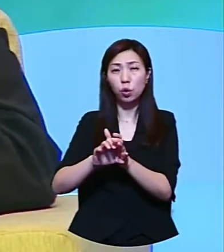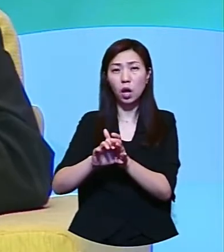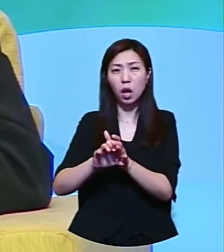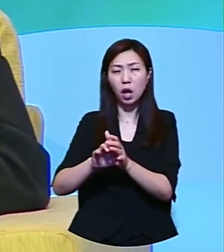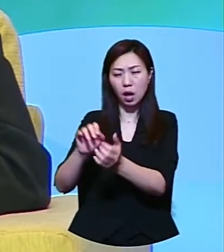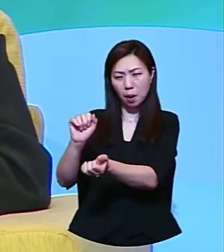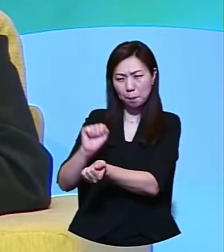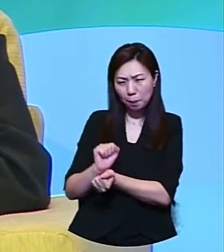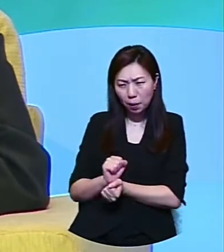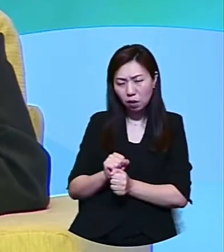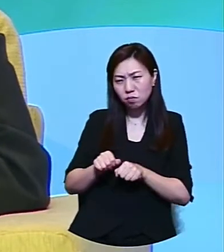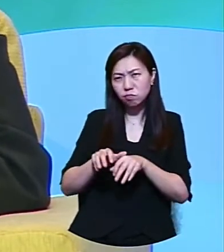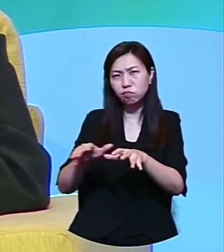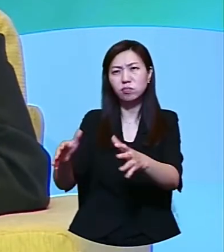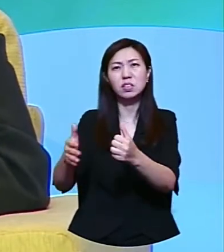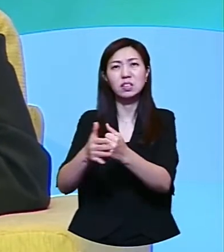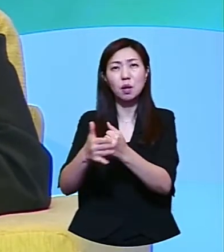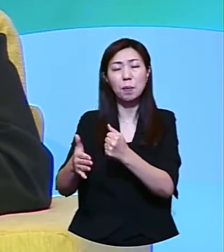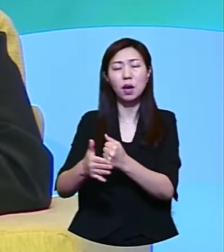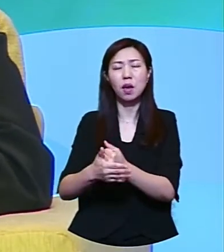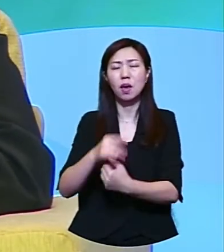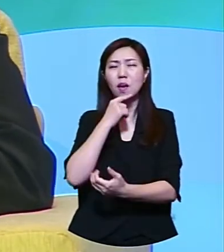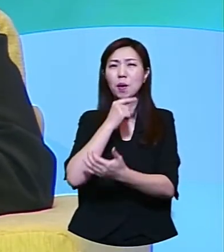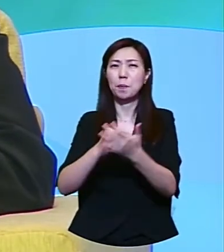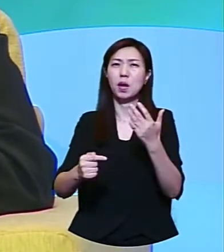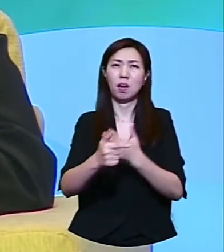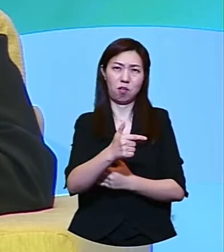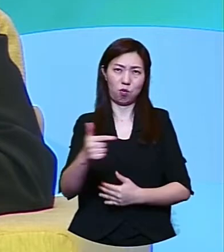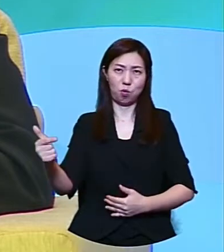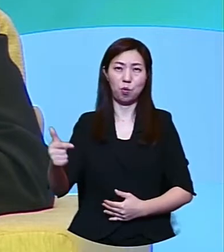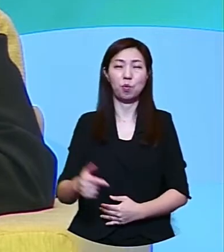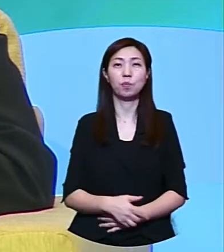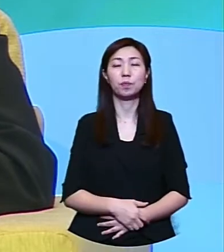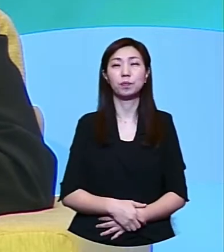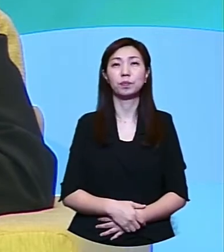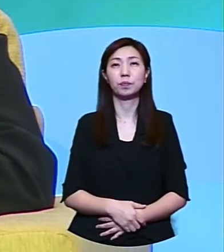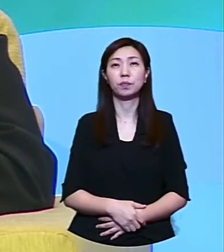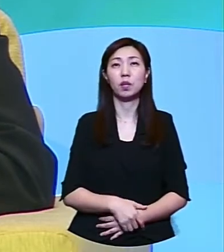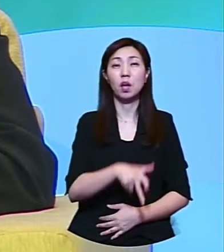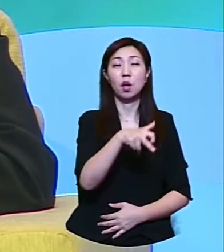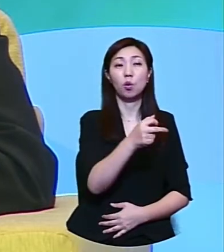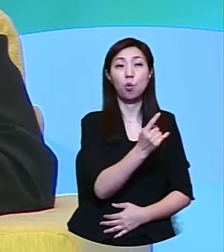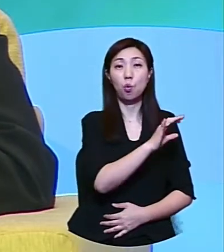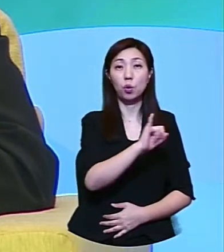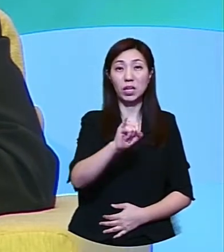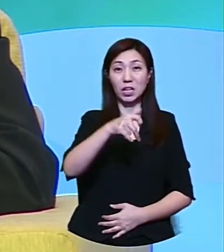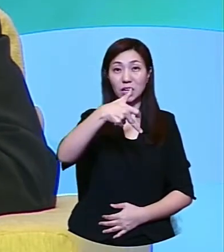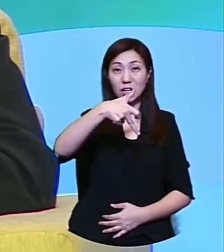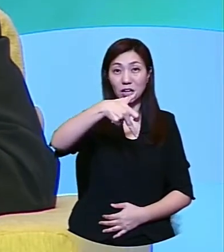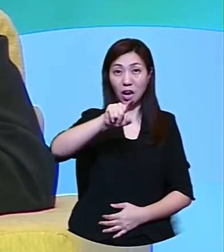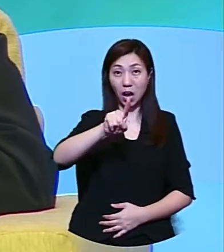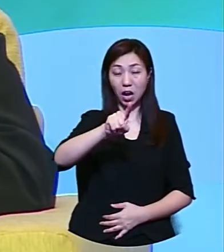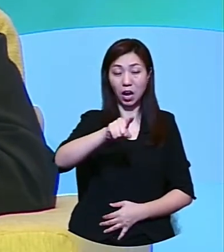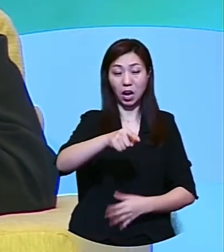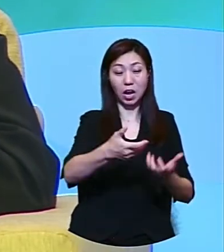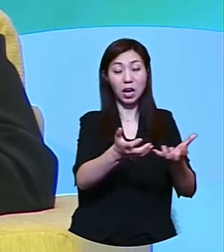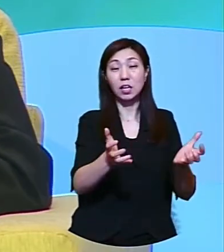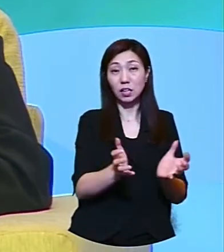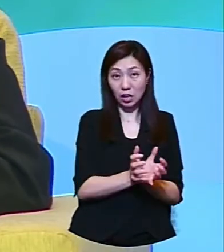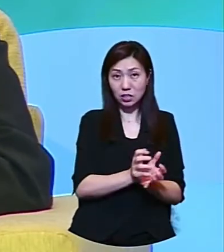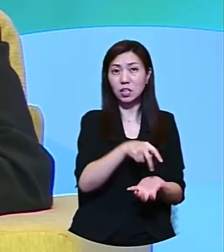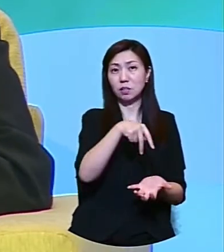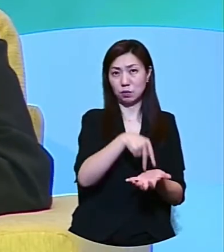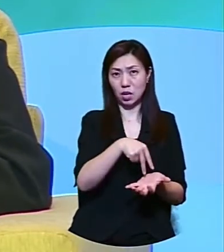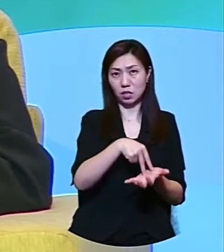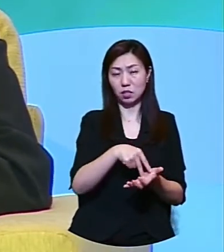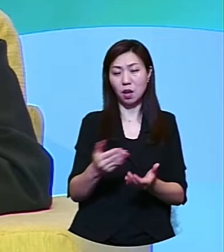So KOICA is mainly focusing on the developing countries' green recovery